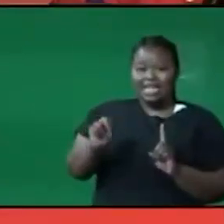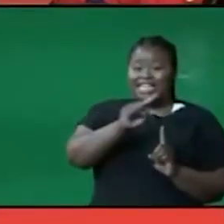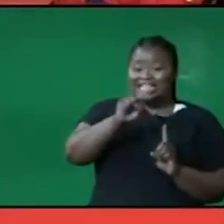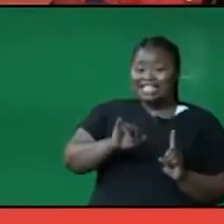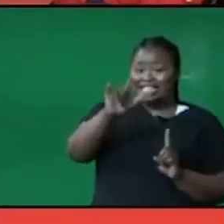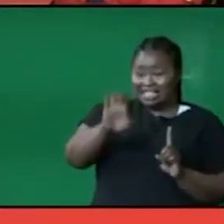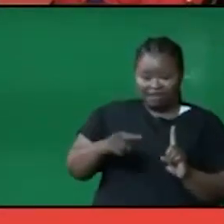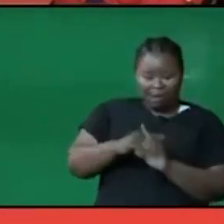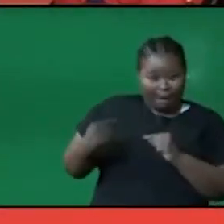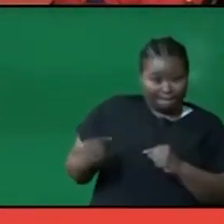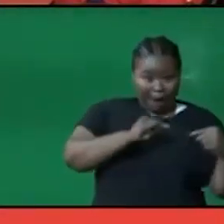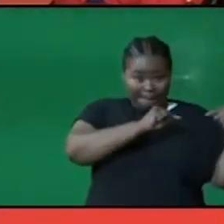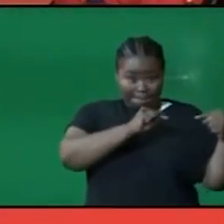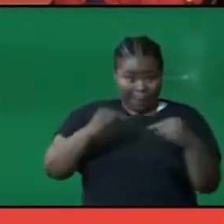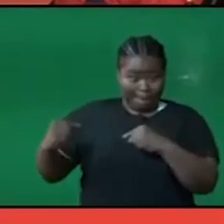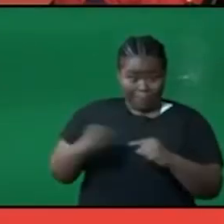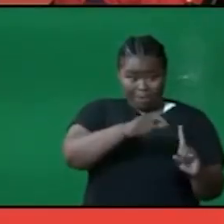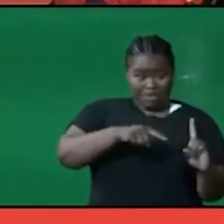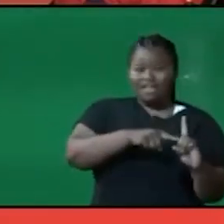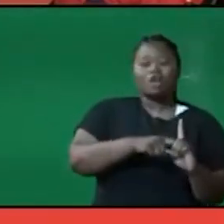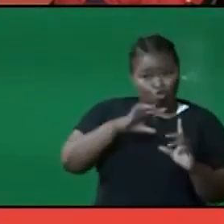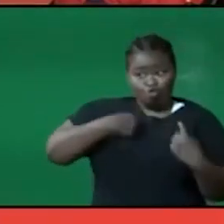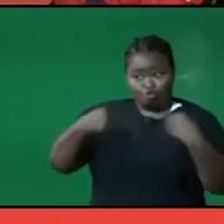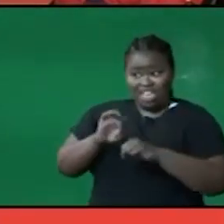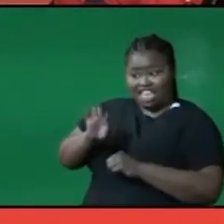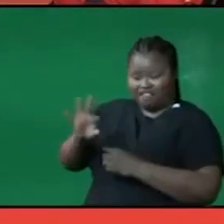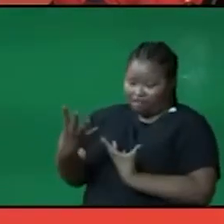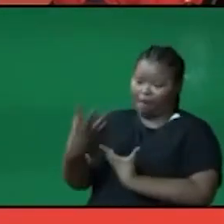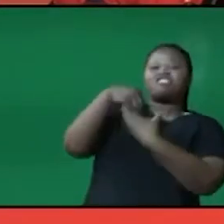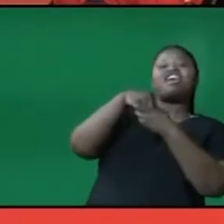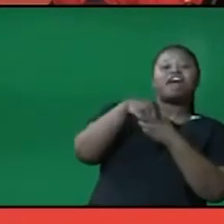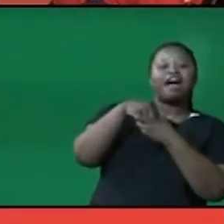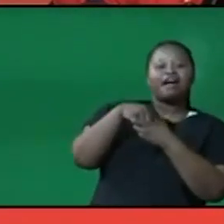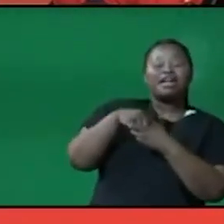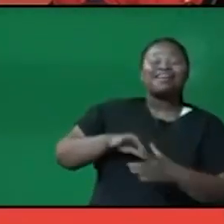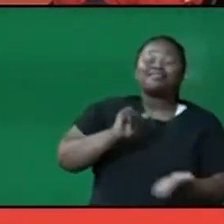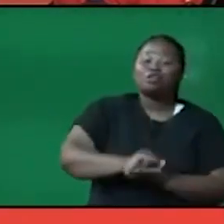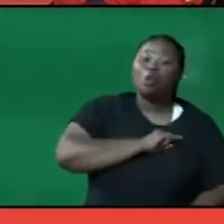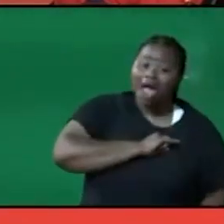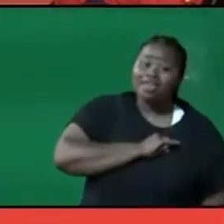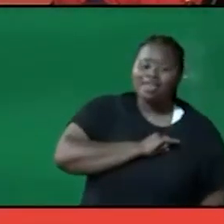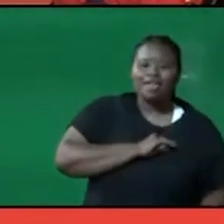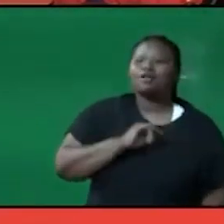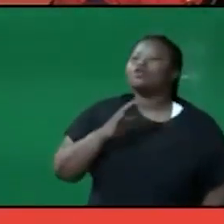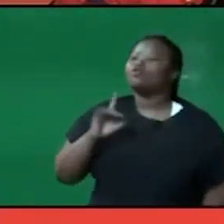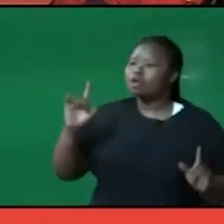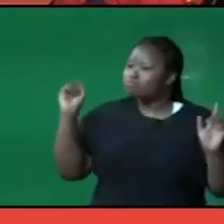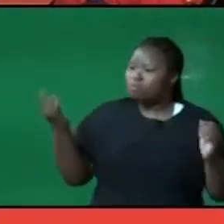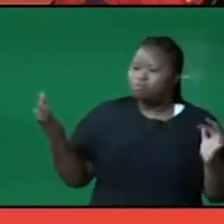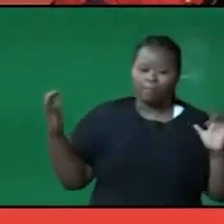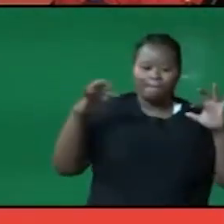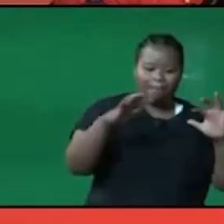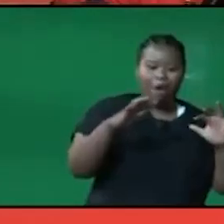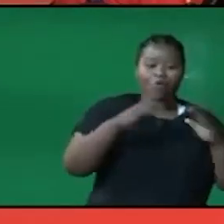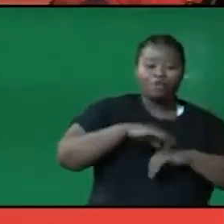When they start fighting with Helen Zille, siyangena. That's why you came organized in this